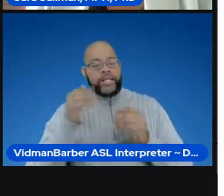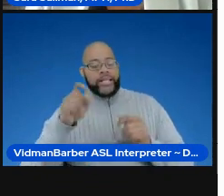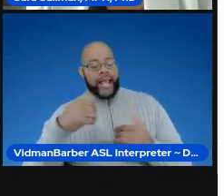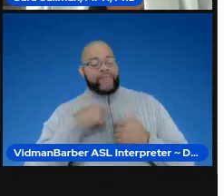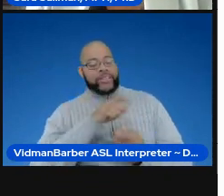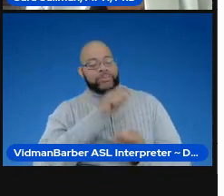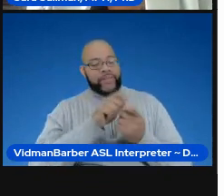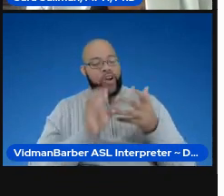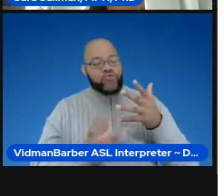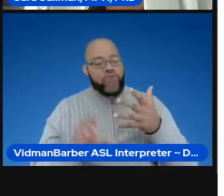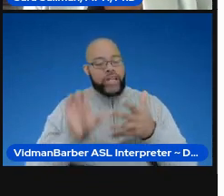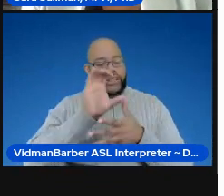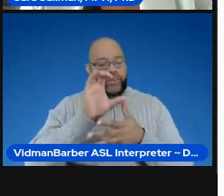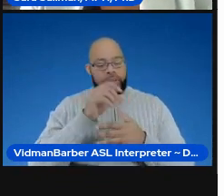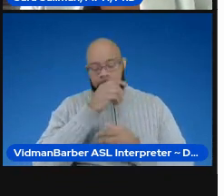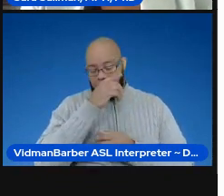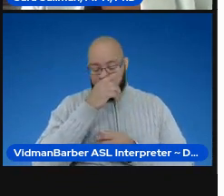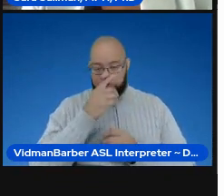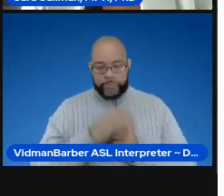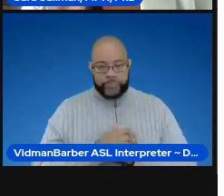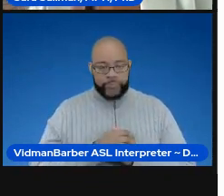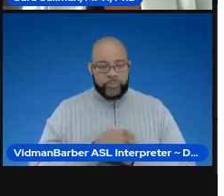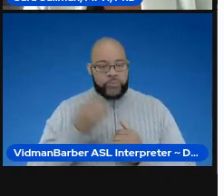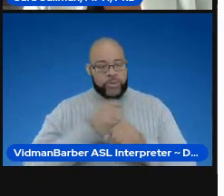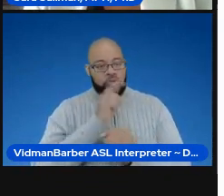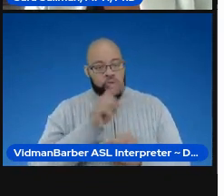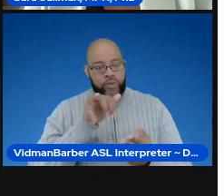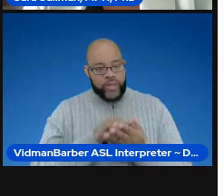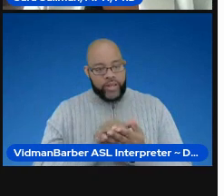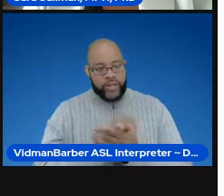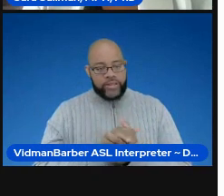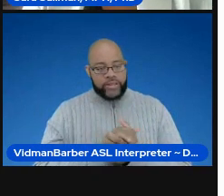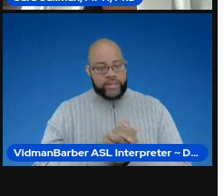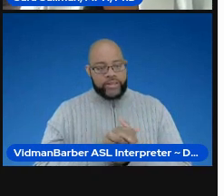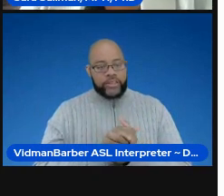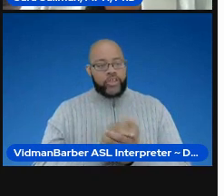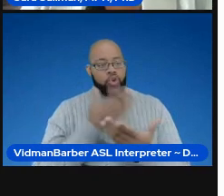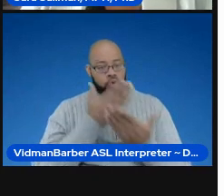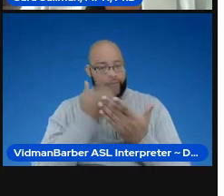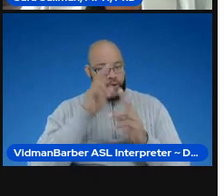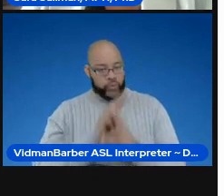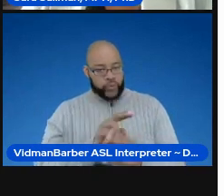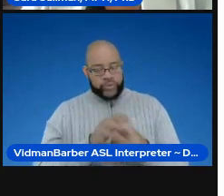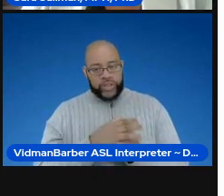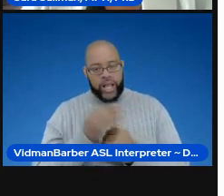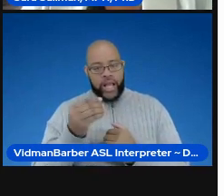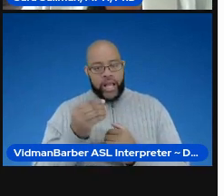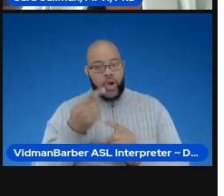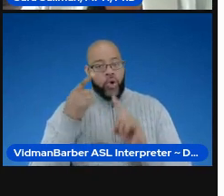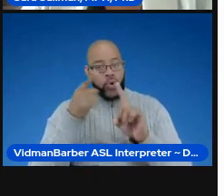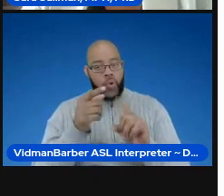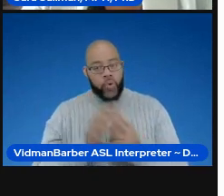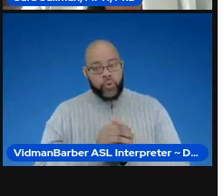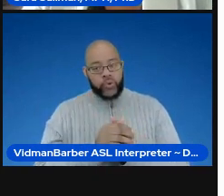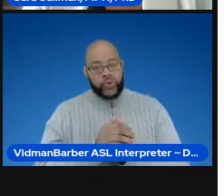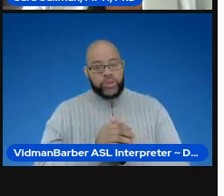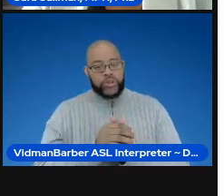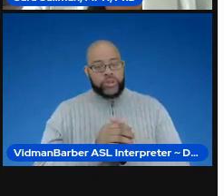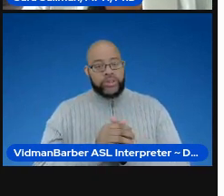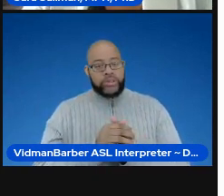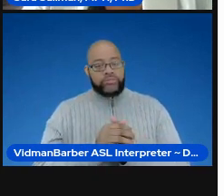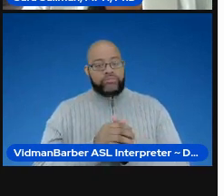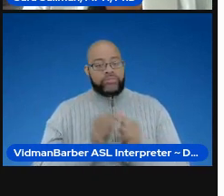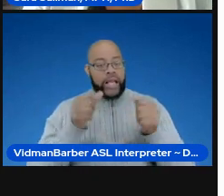specific criteria to ensure that that's fit for use. And the goals of direct-to-consumer tests